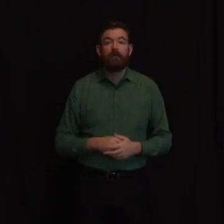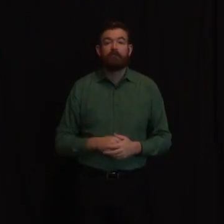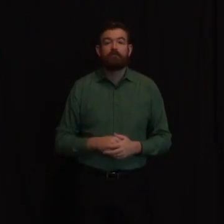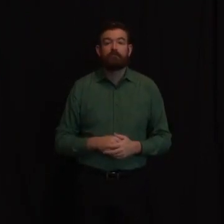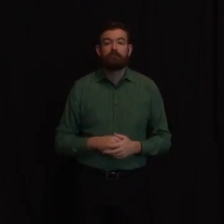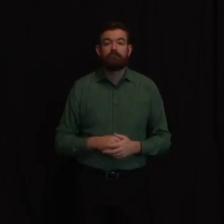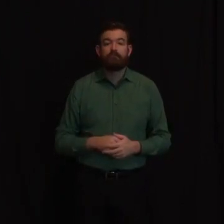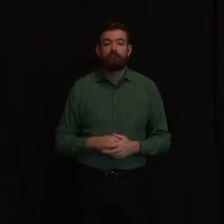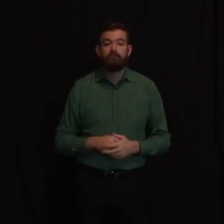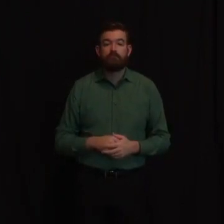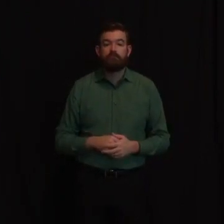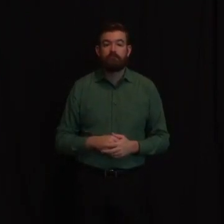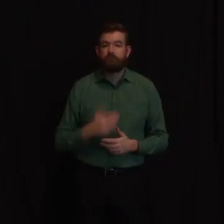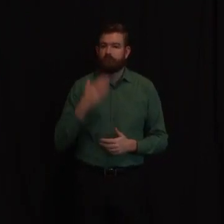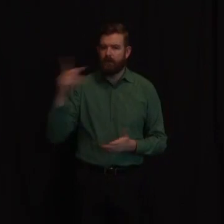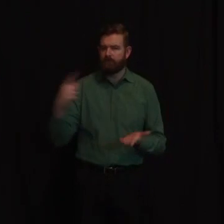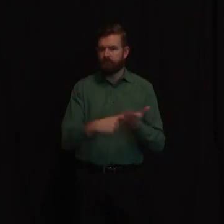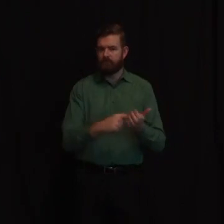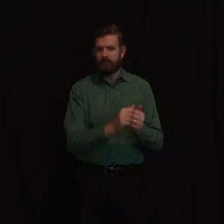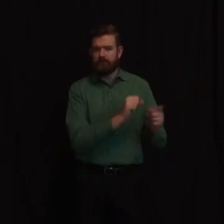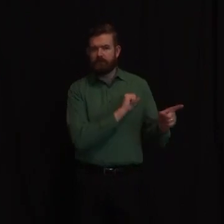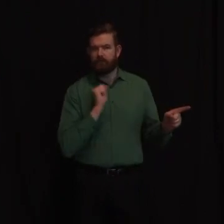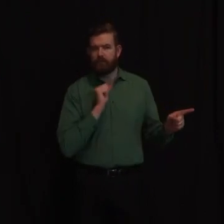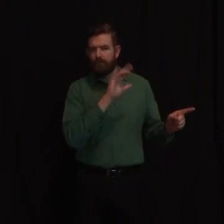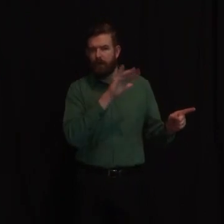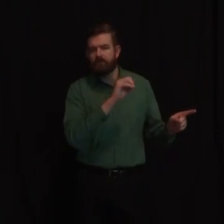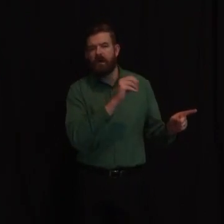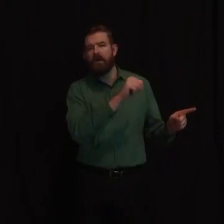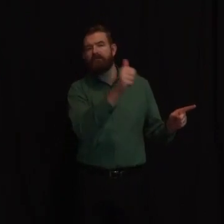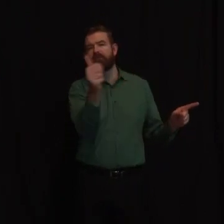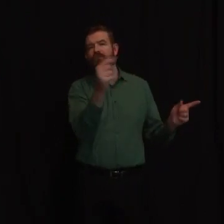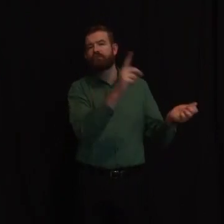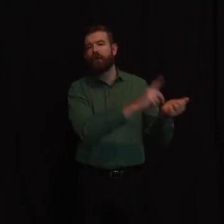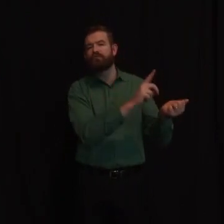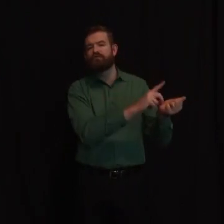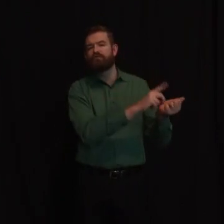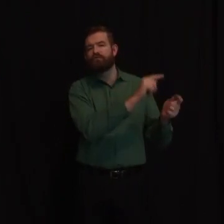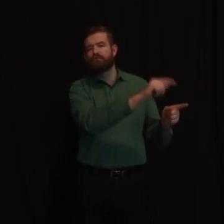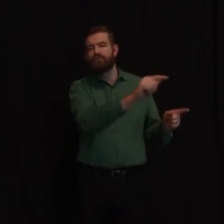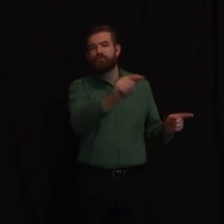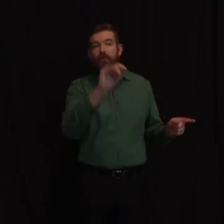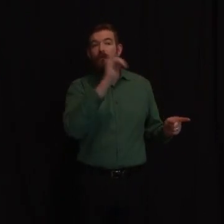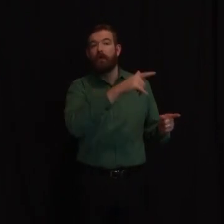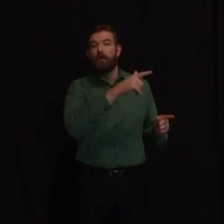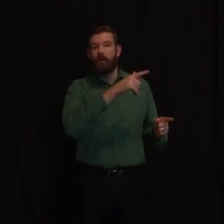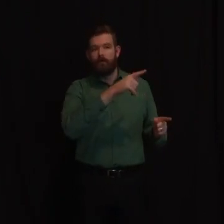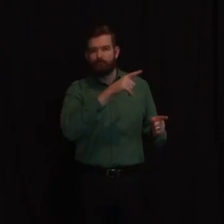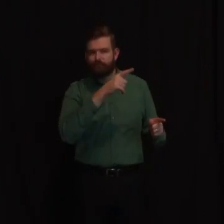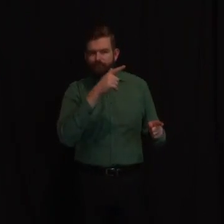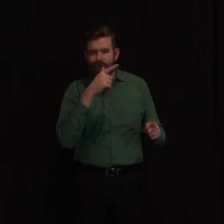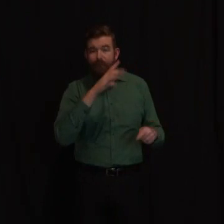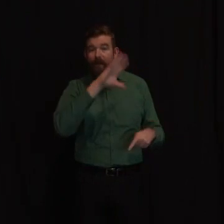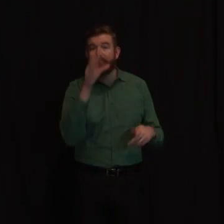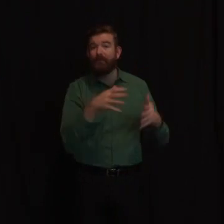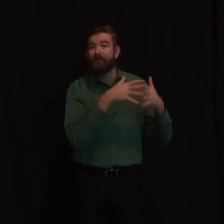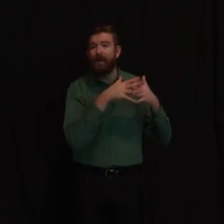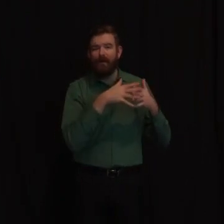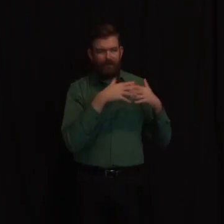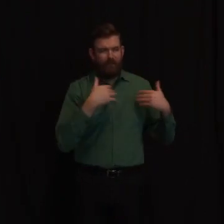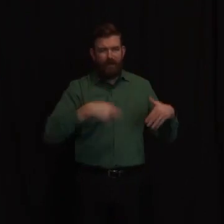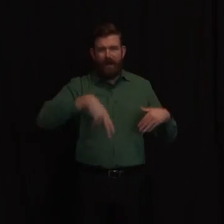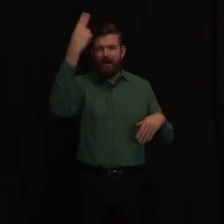discussion with Senator Rice and other electeds and physicians. The African American incidence and fatalities is running about 50%